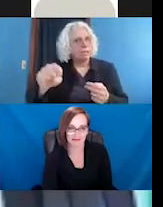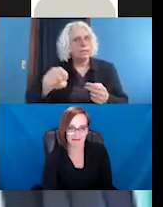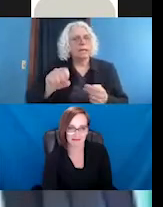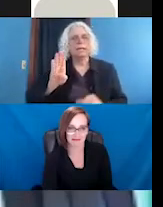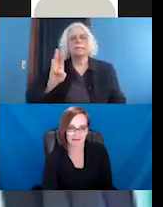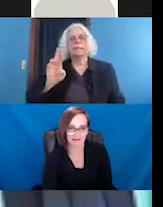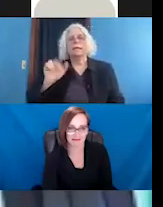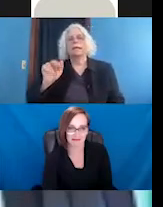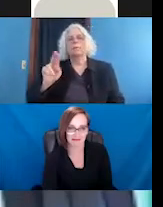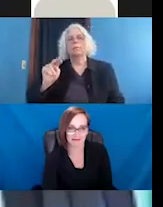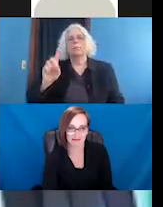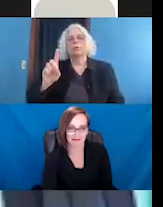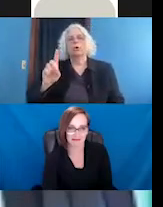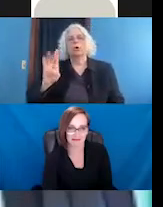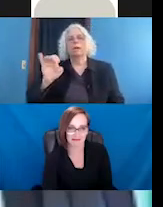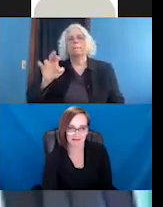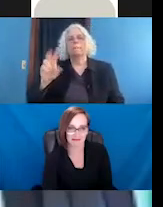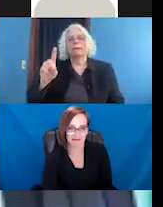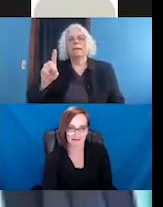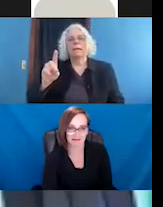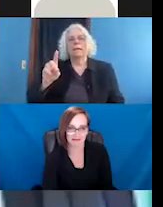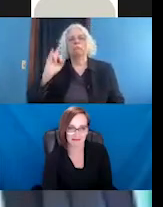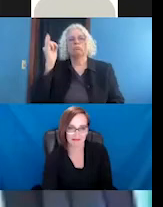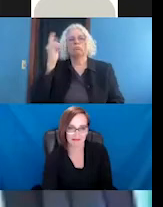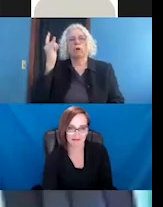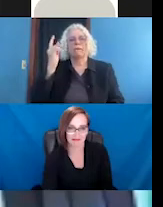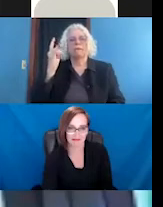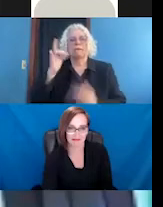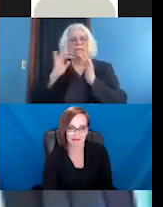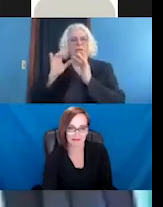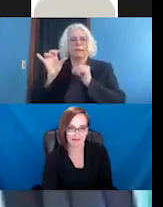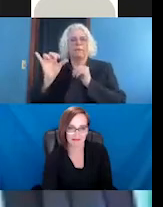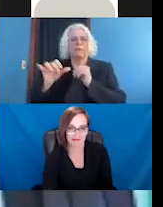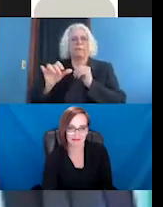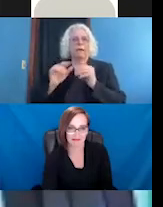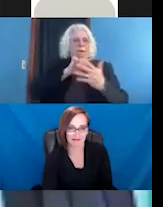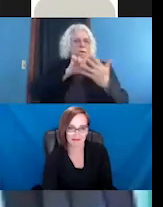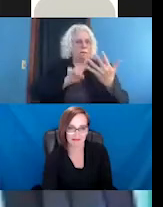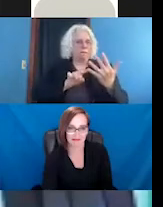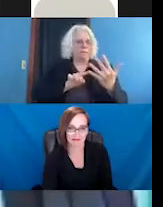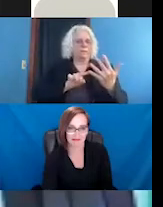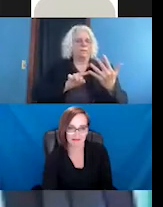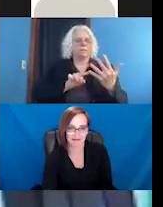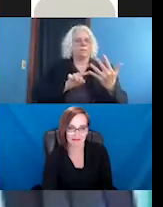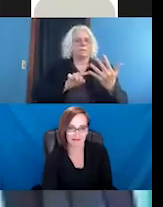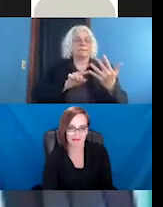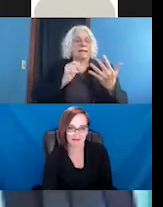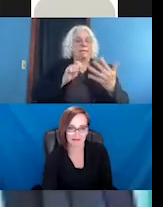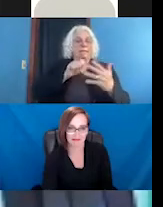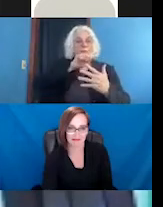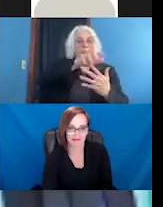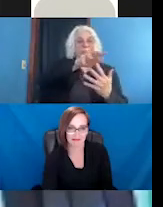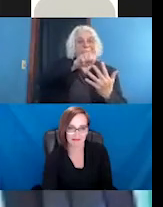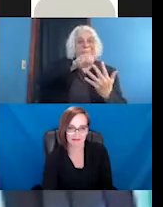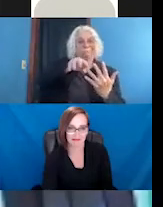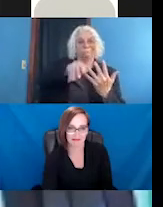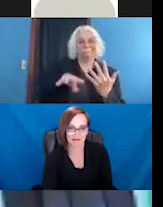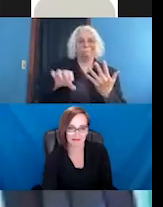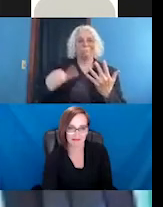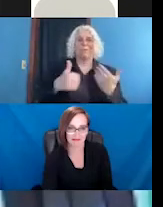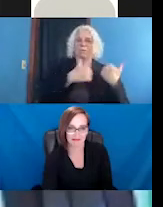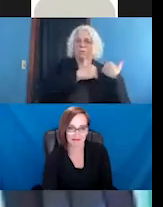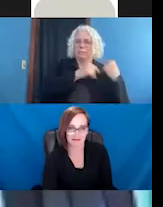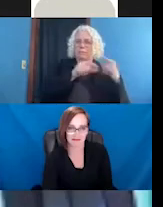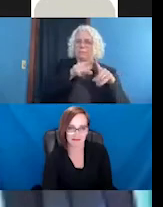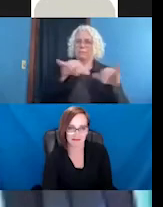the areas that we're looking at. And of course, when you think about those areas, they all branch out to huge other responsibilities as well.